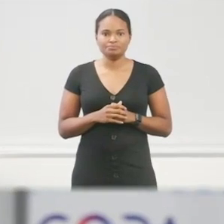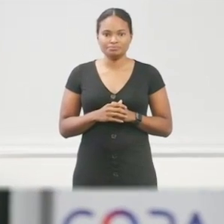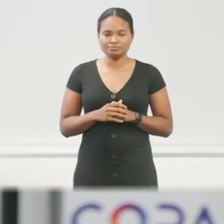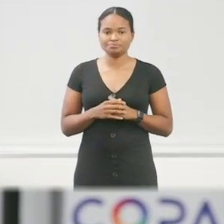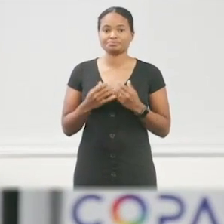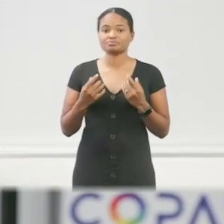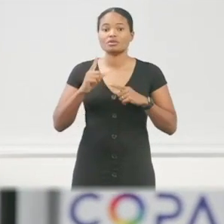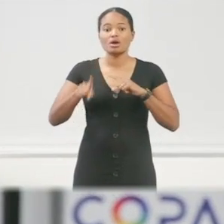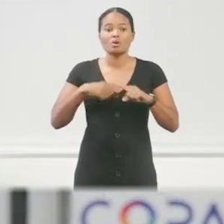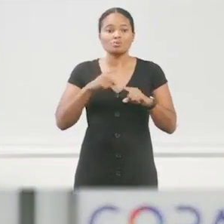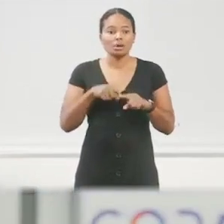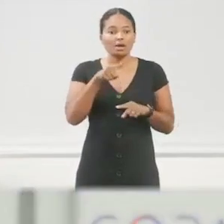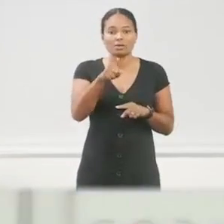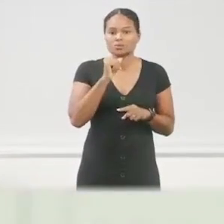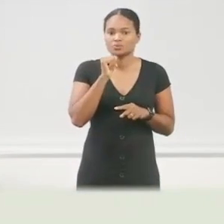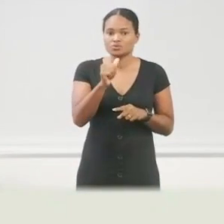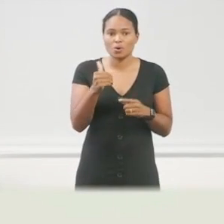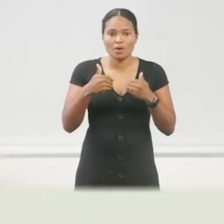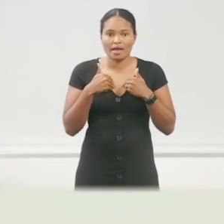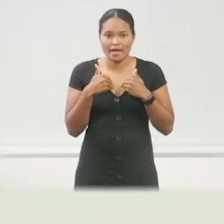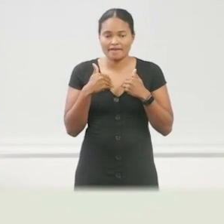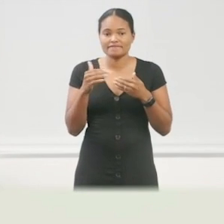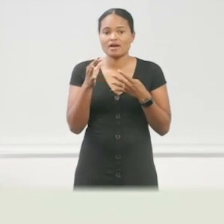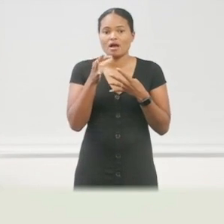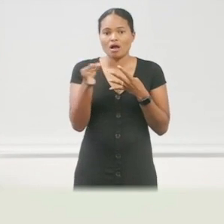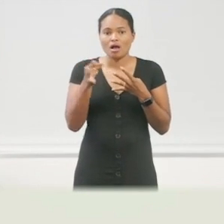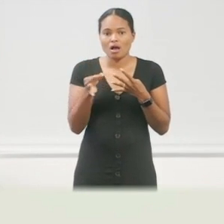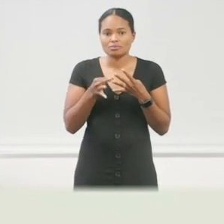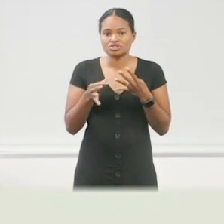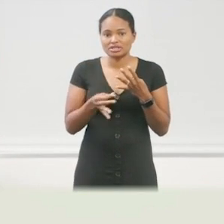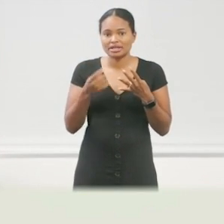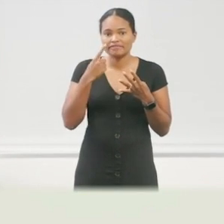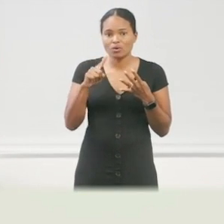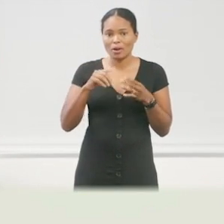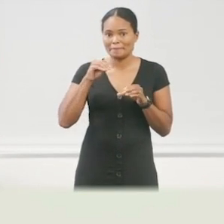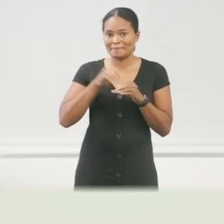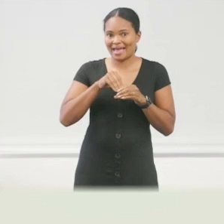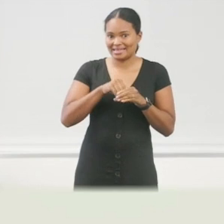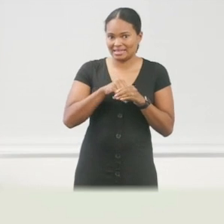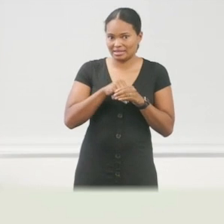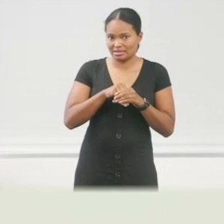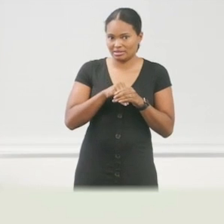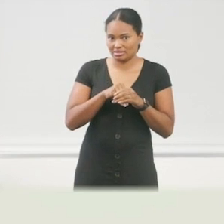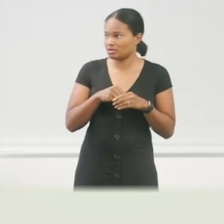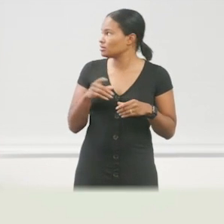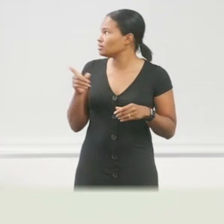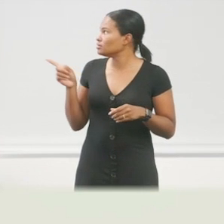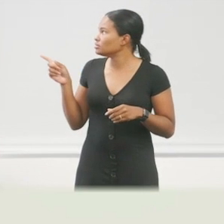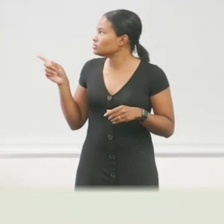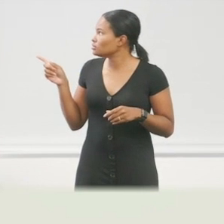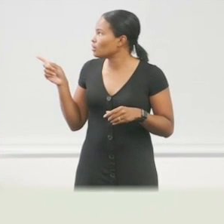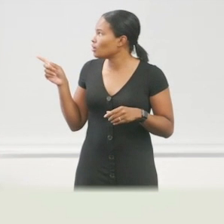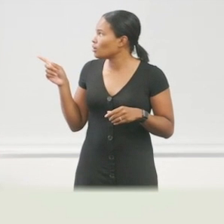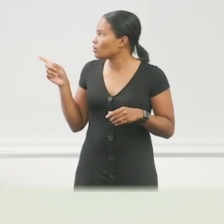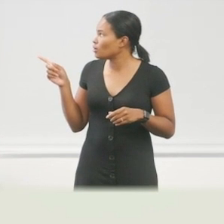When you don't have an option of packing materials, so in